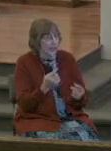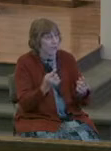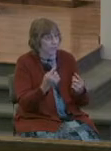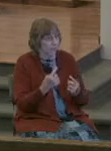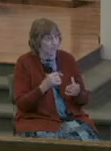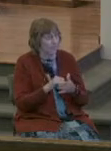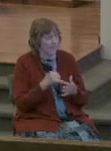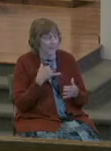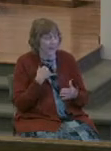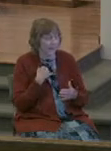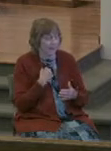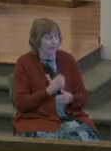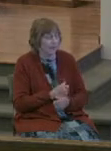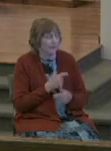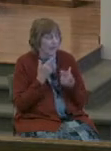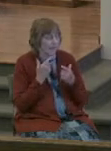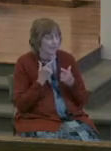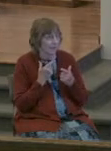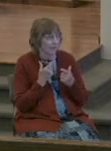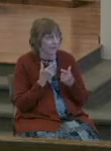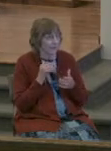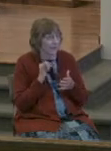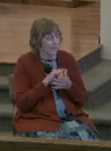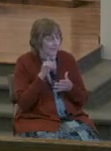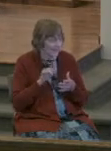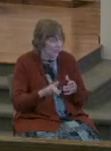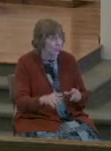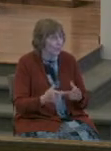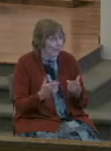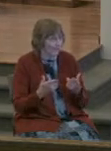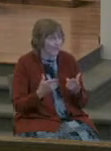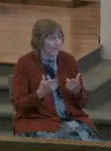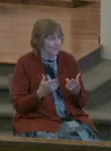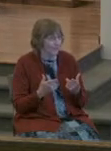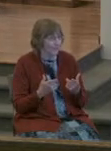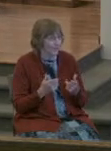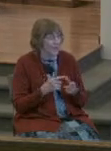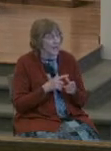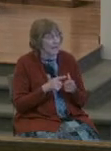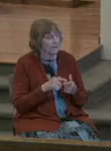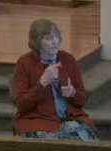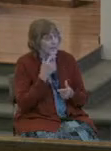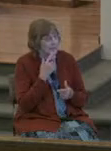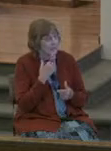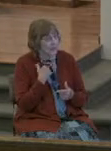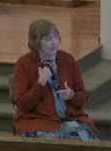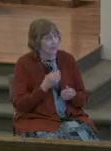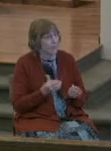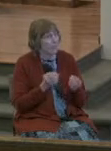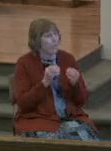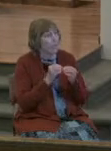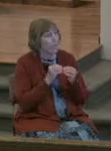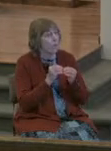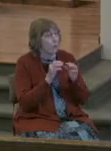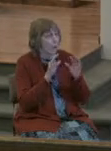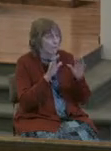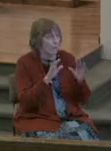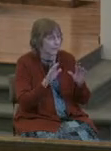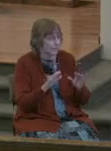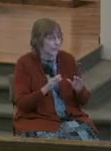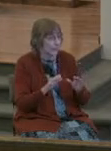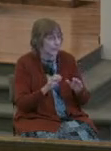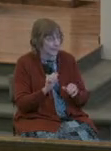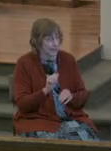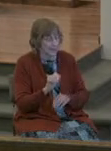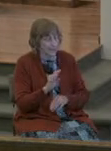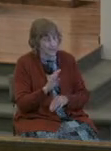that they might have life." Well, that's eternal life. But then he says, "and that they might have it more abundantly." That